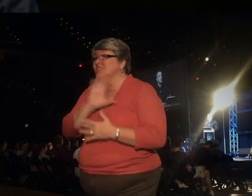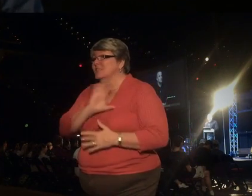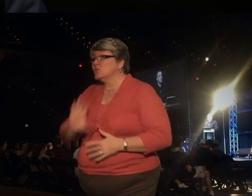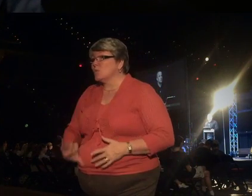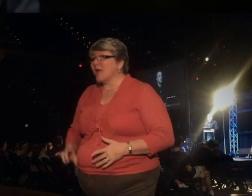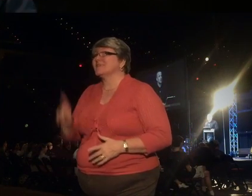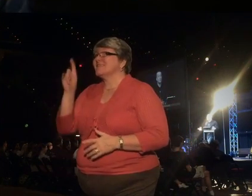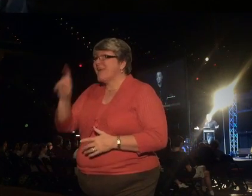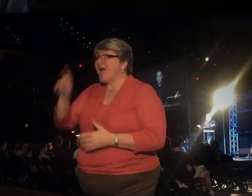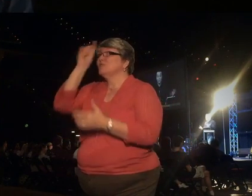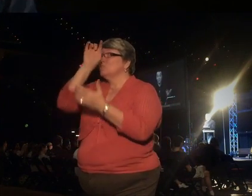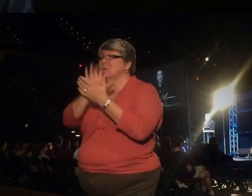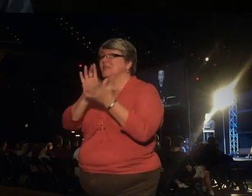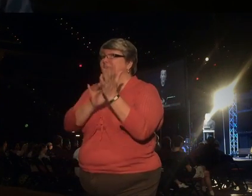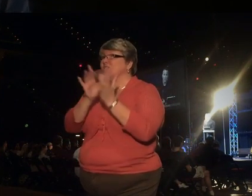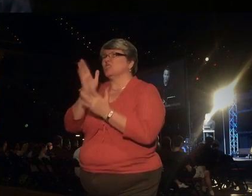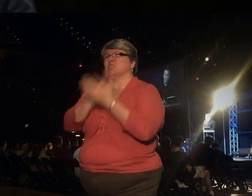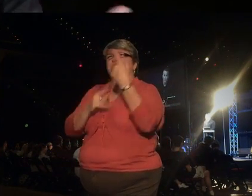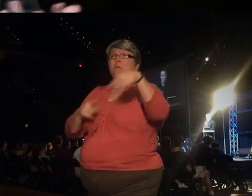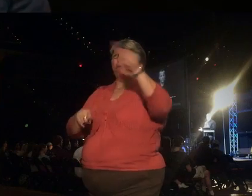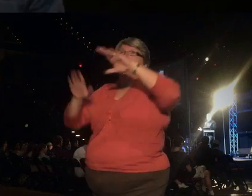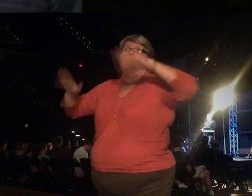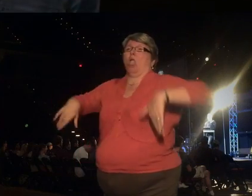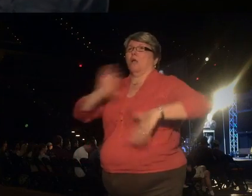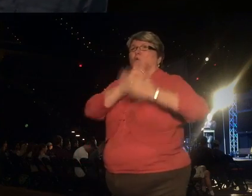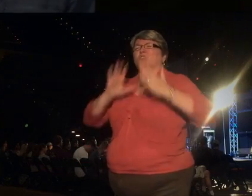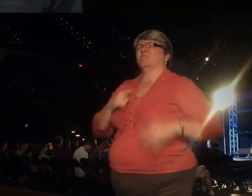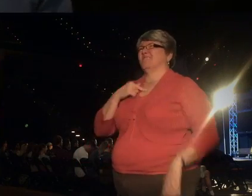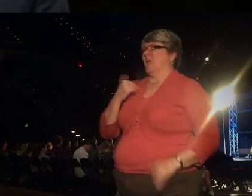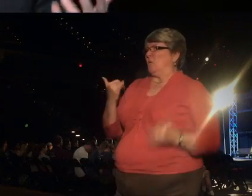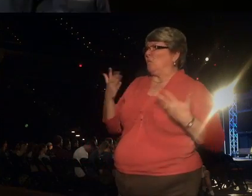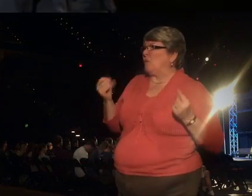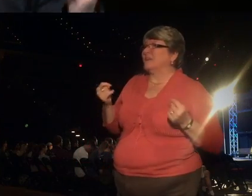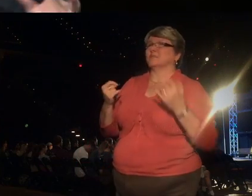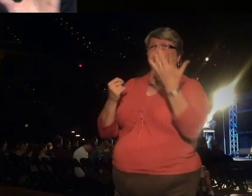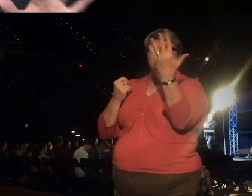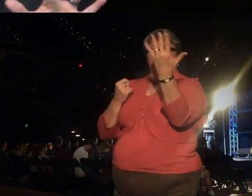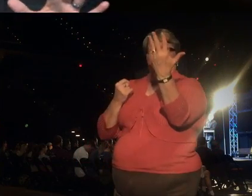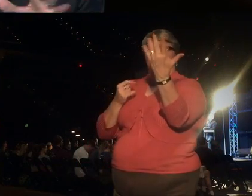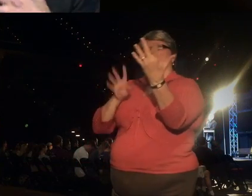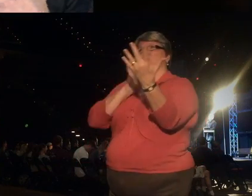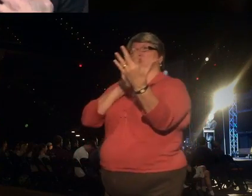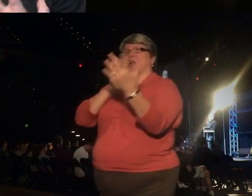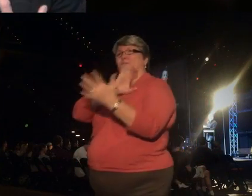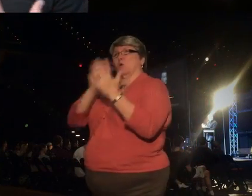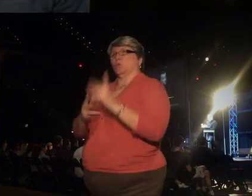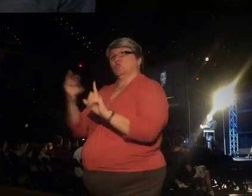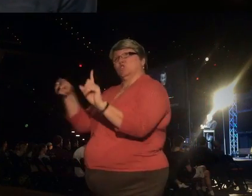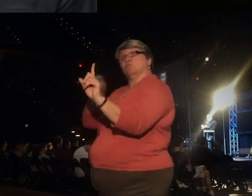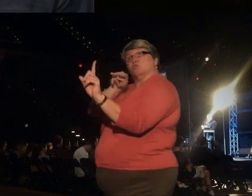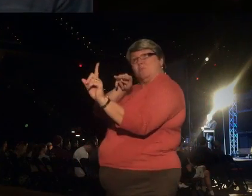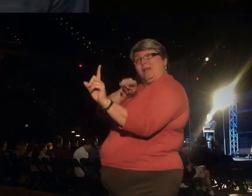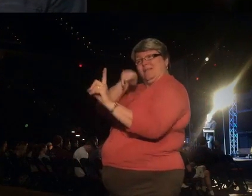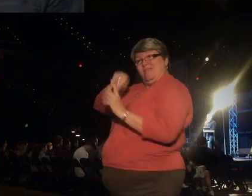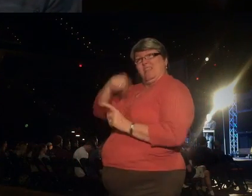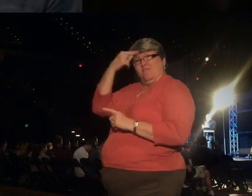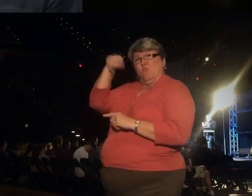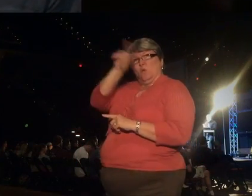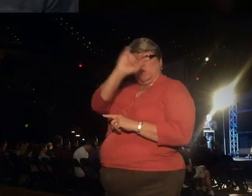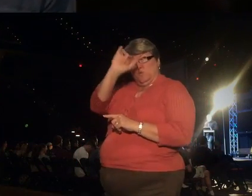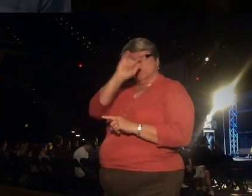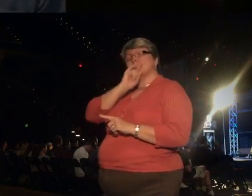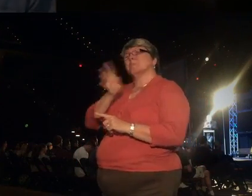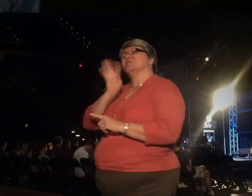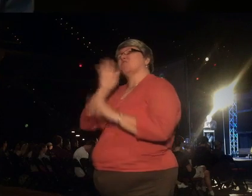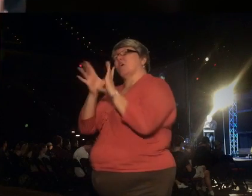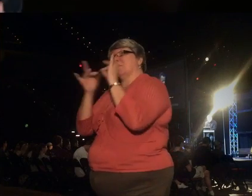in Jesus Christ. Now, some of you may not be Christians and you're like, wait, what? Well, just hang on. We're speaking from a Christian perspective. There's stuff in here for you, but let me talk about